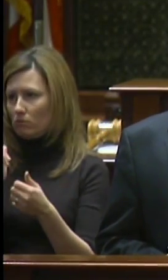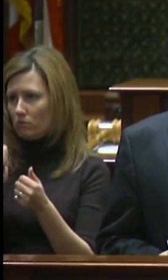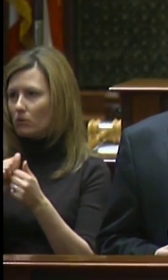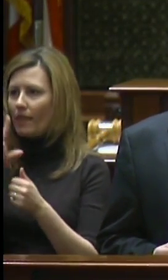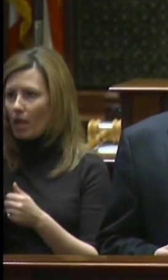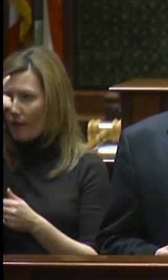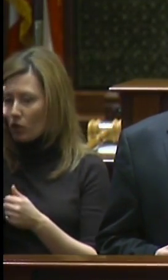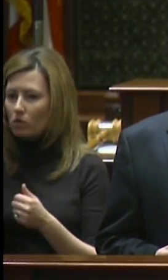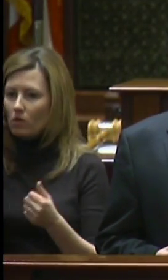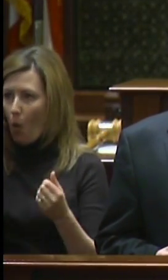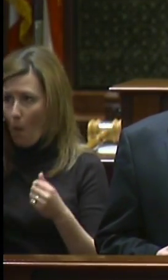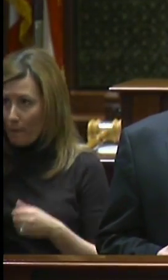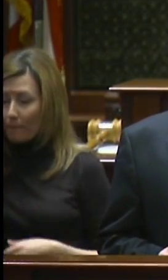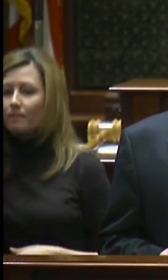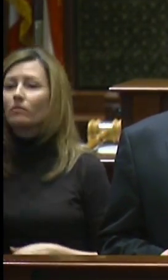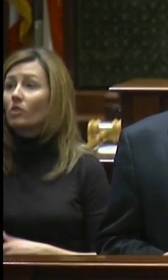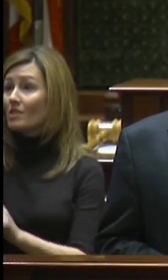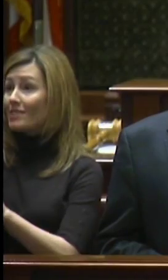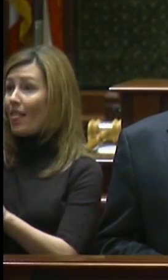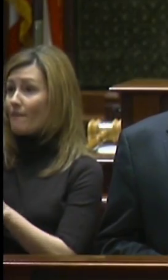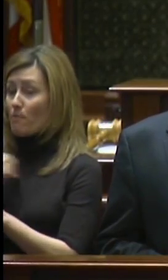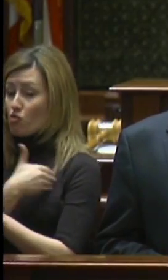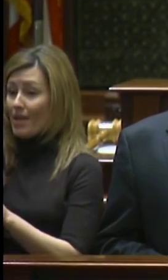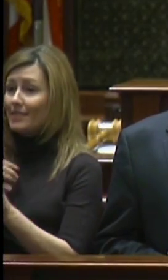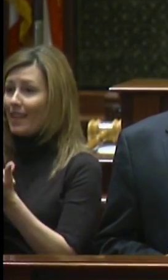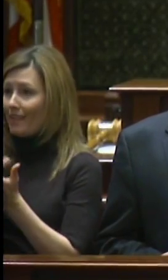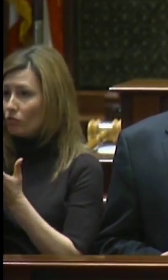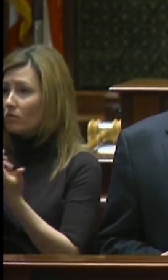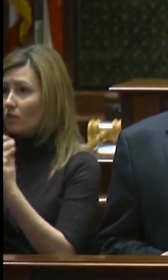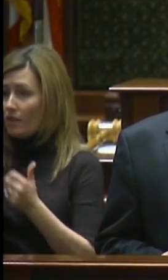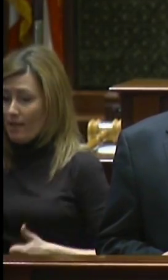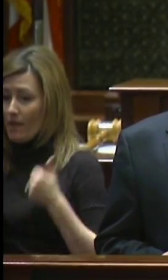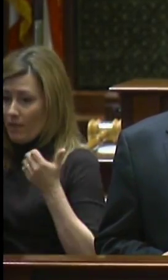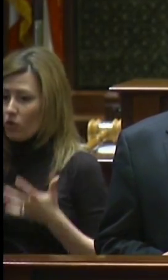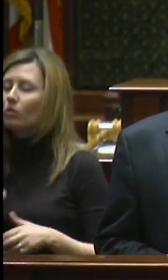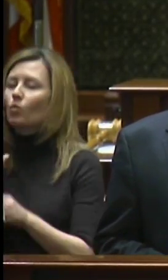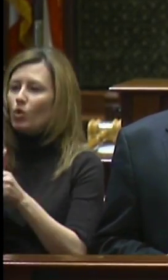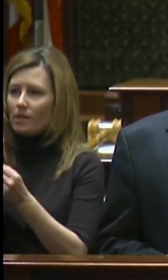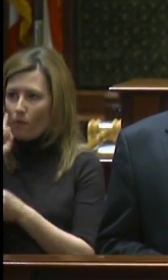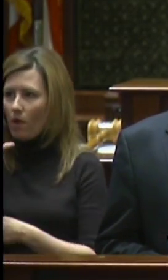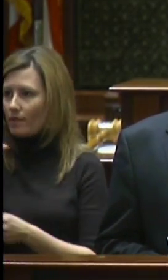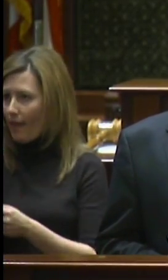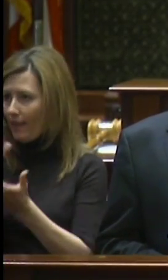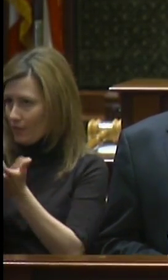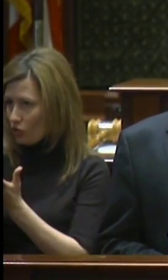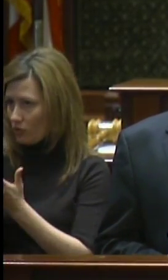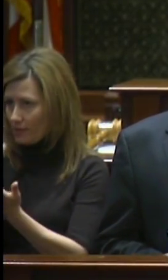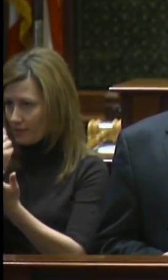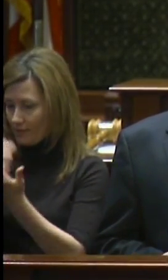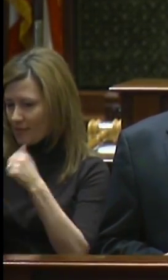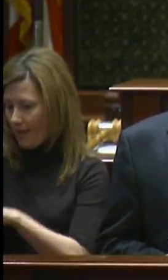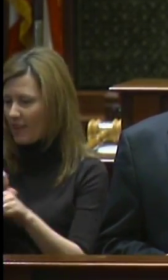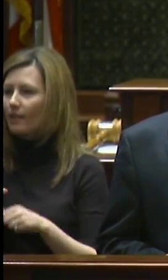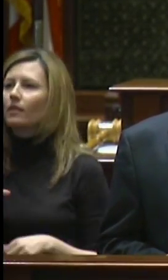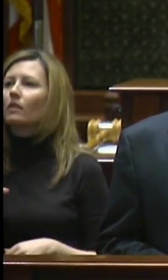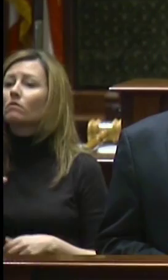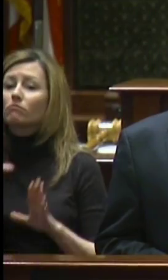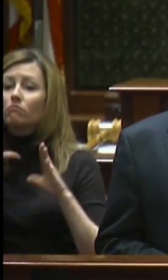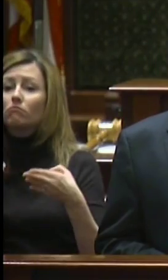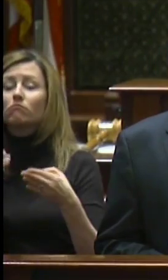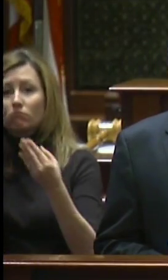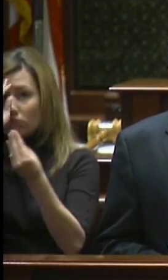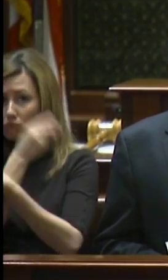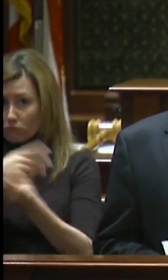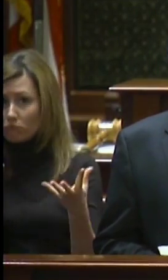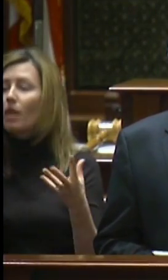breast cancer survivor. She works for the American Cancer Society. She's focused on educating the public on